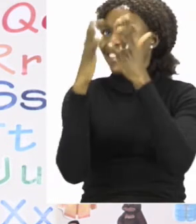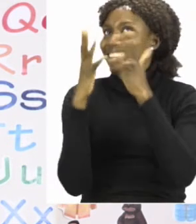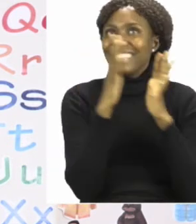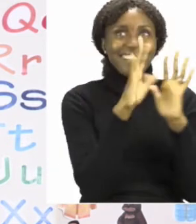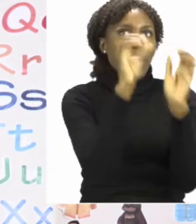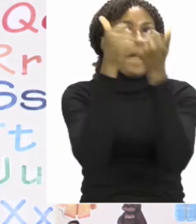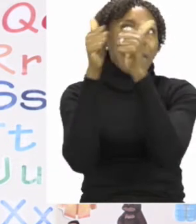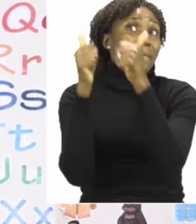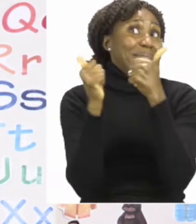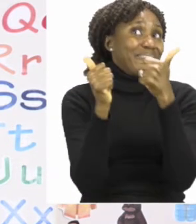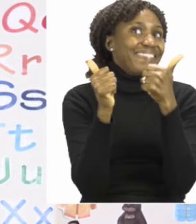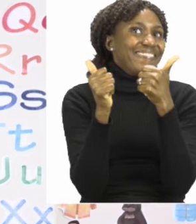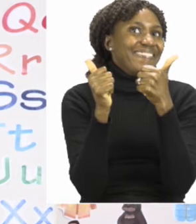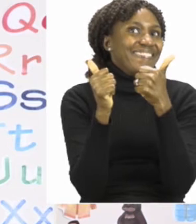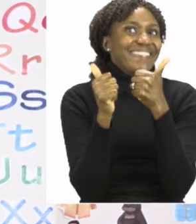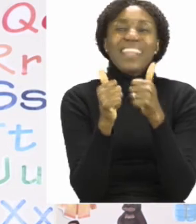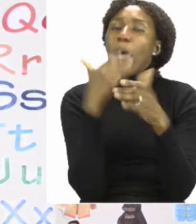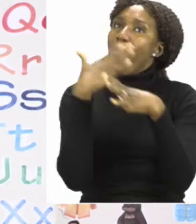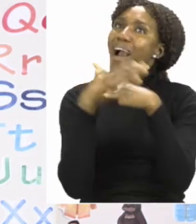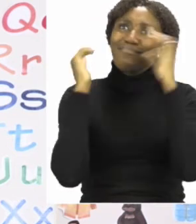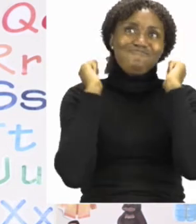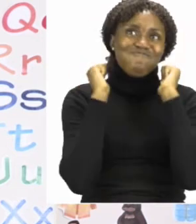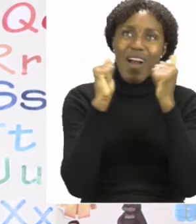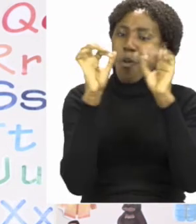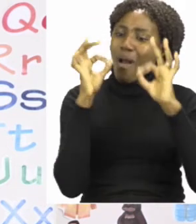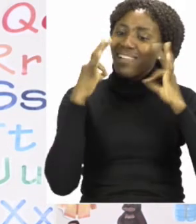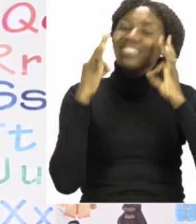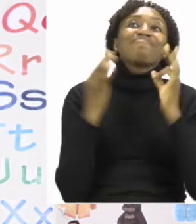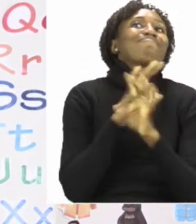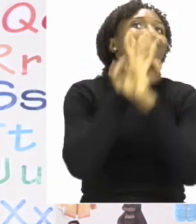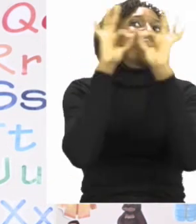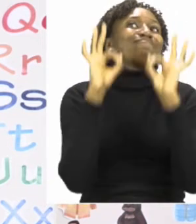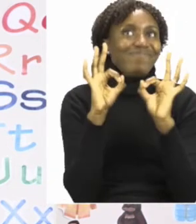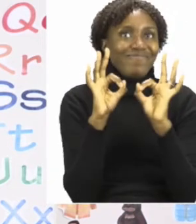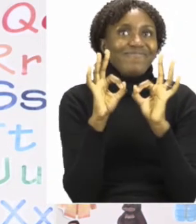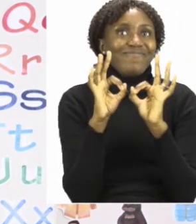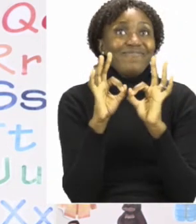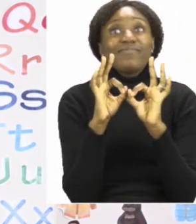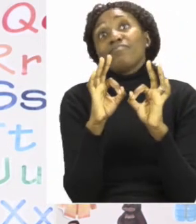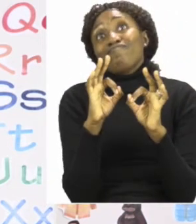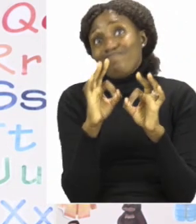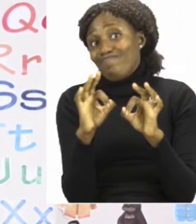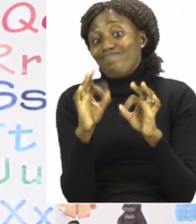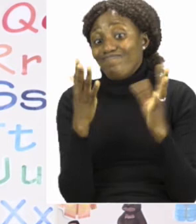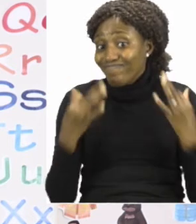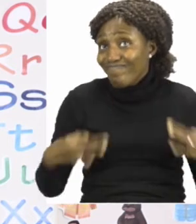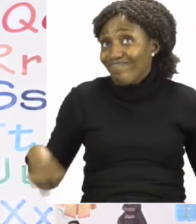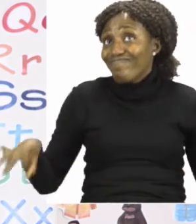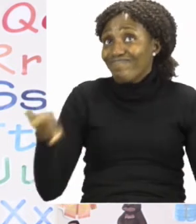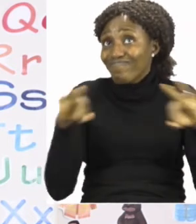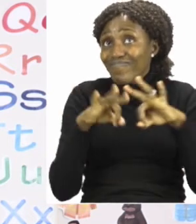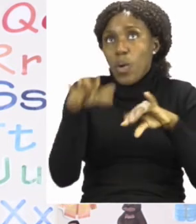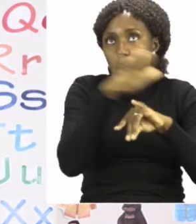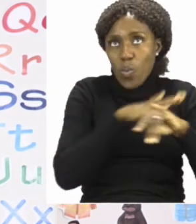yay! Good job, everyone. So these are our farm animals that